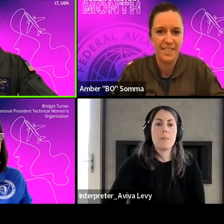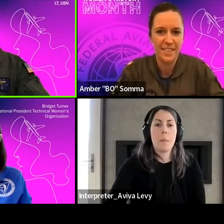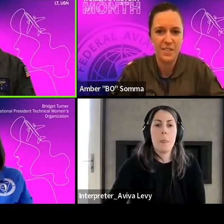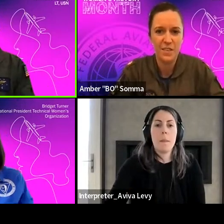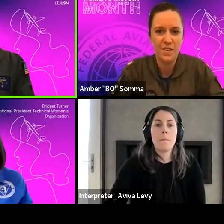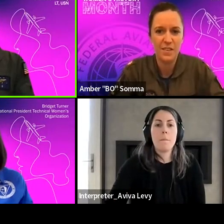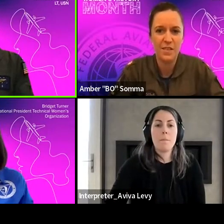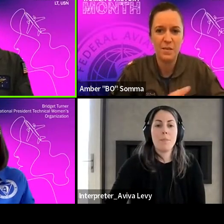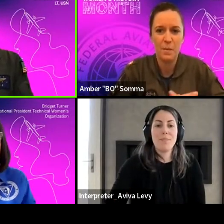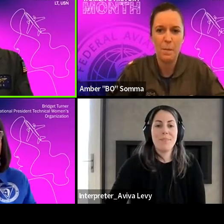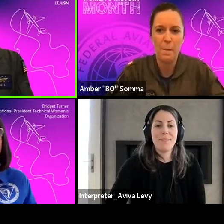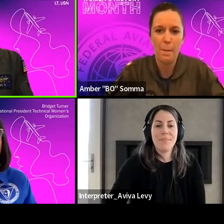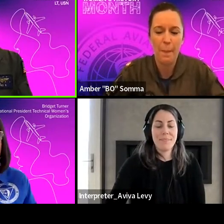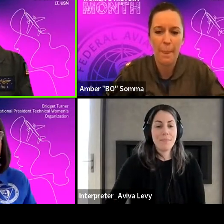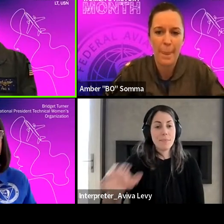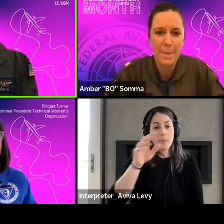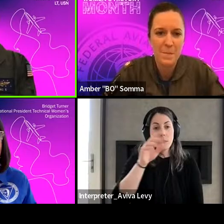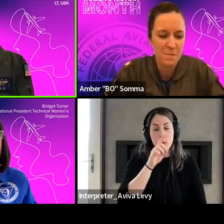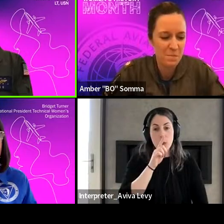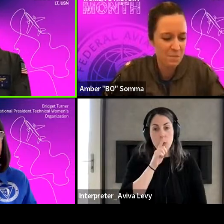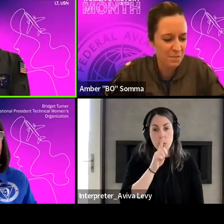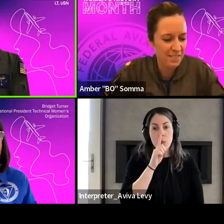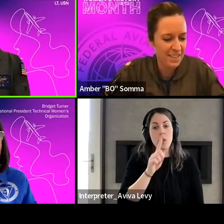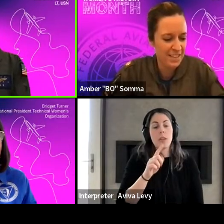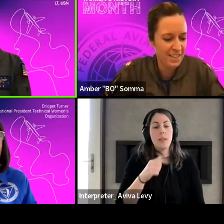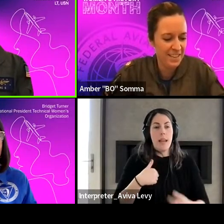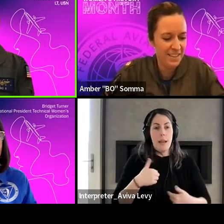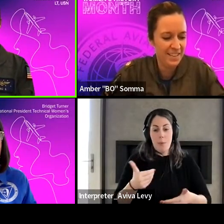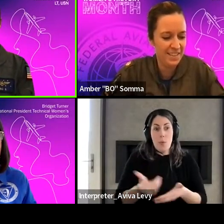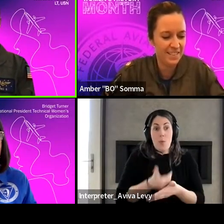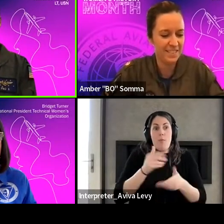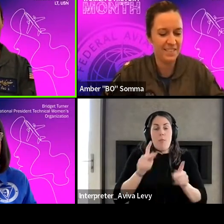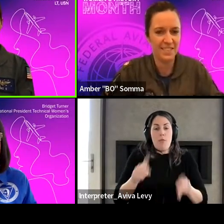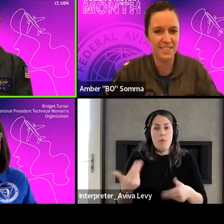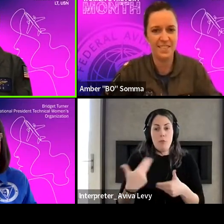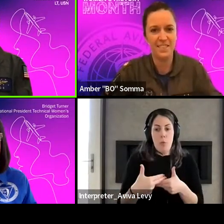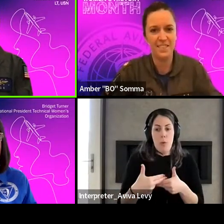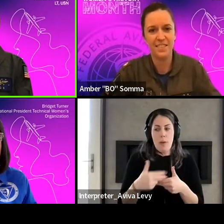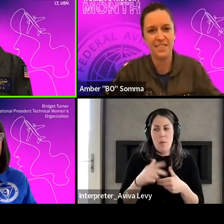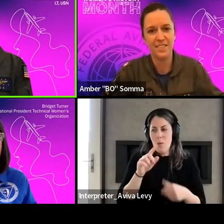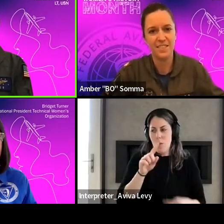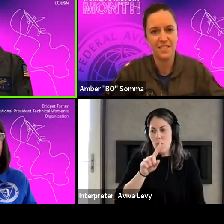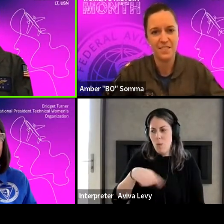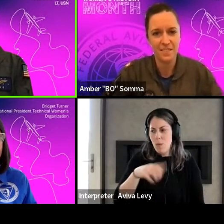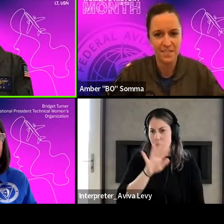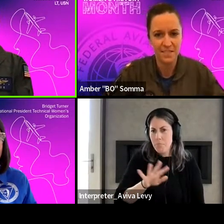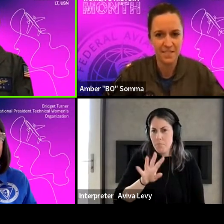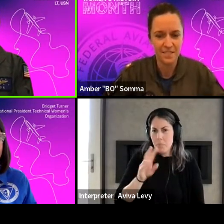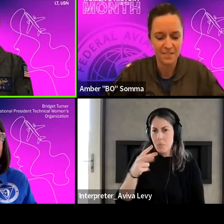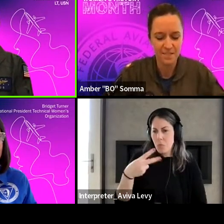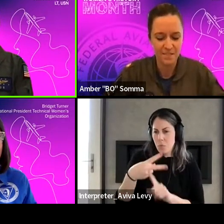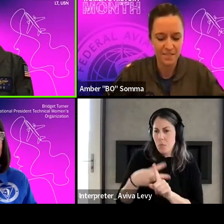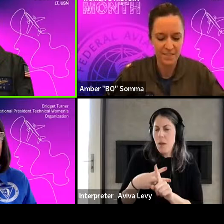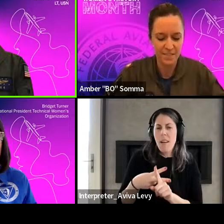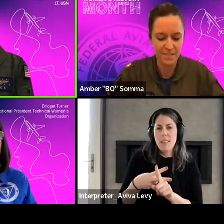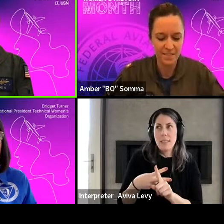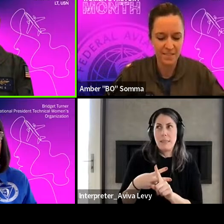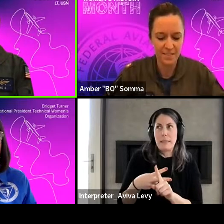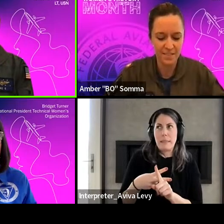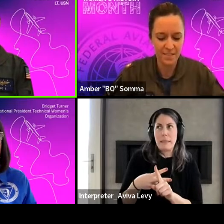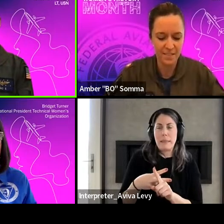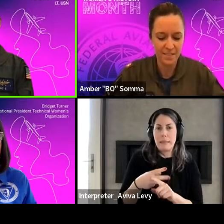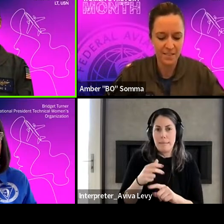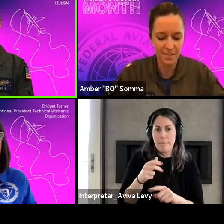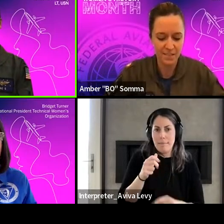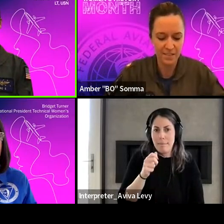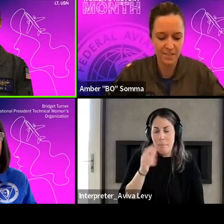Sure, if I may. I'm the newest one to the squadron, so I've only been here about 2 months rounding up. And so right